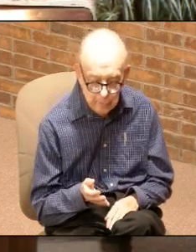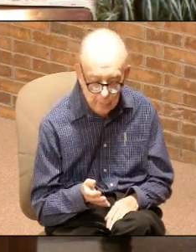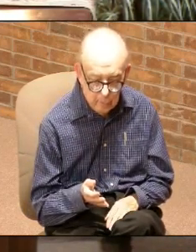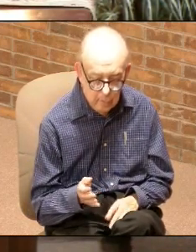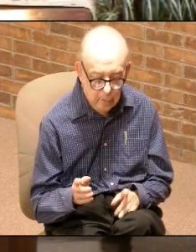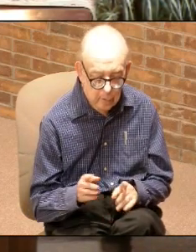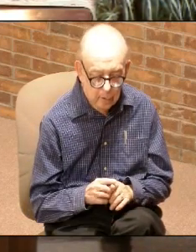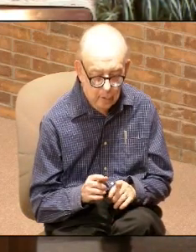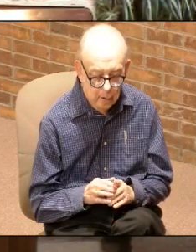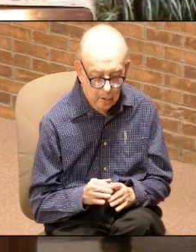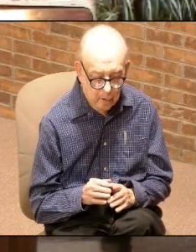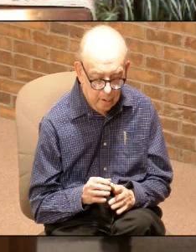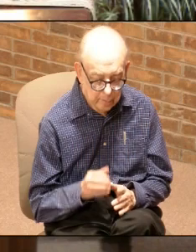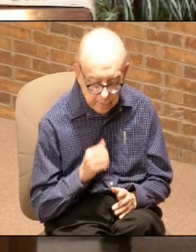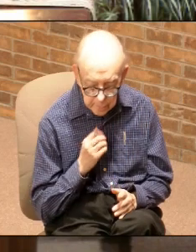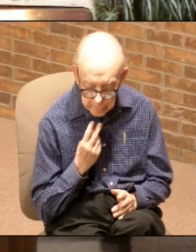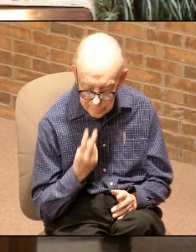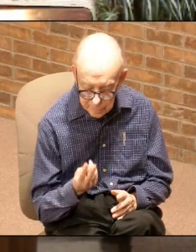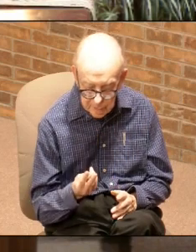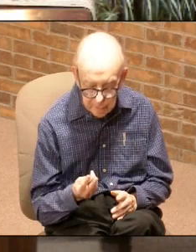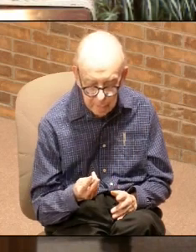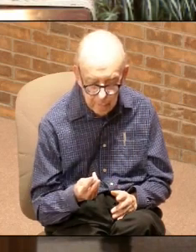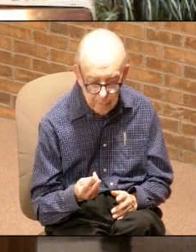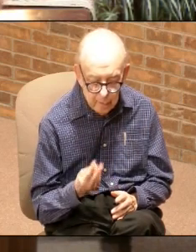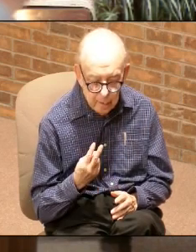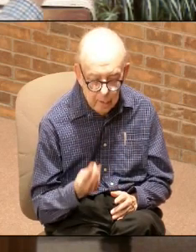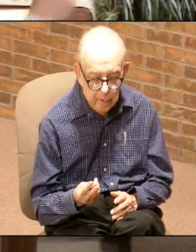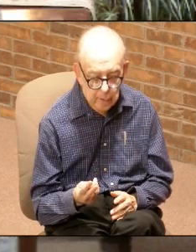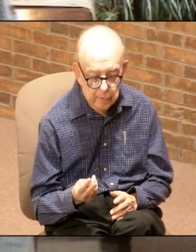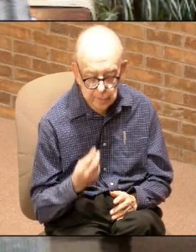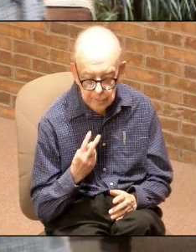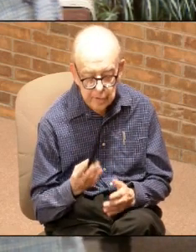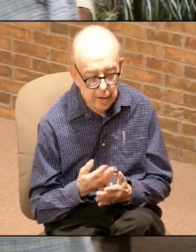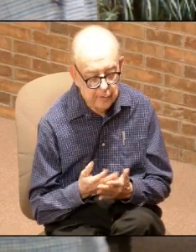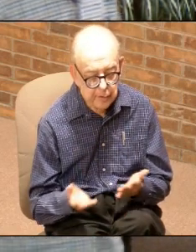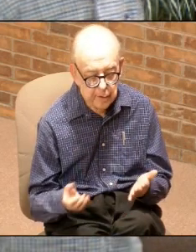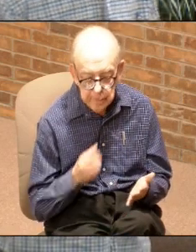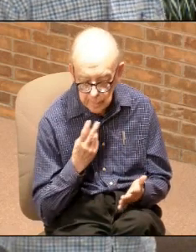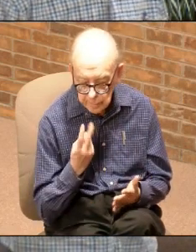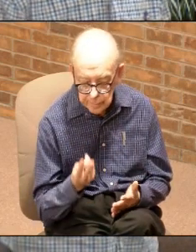You also aren't observant to see everything.